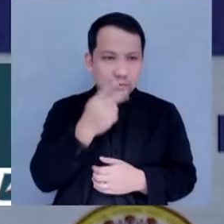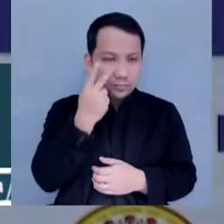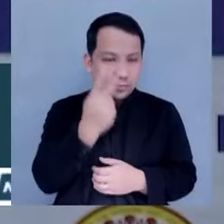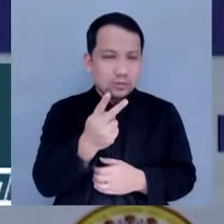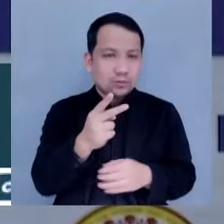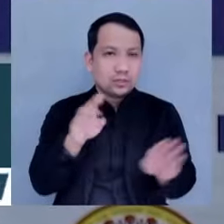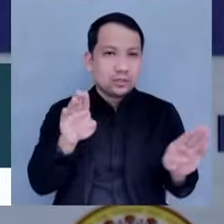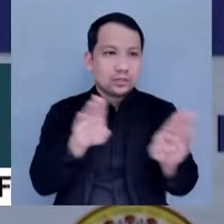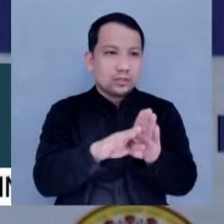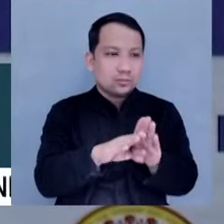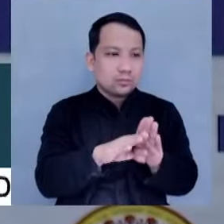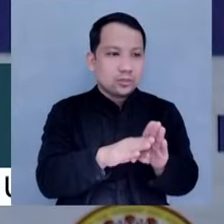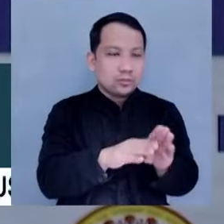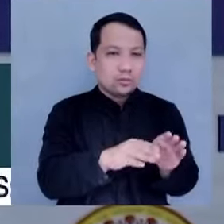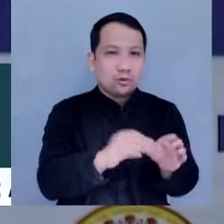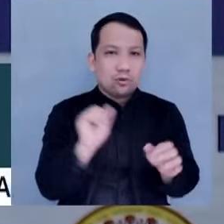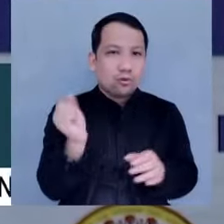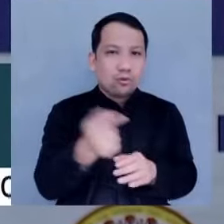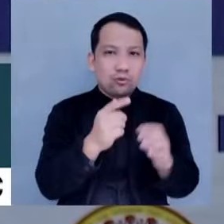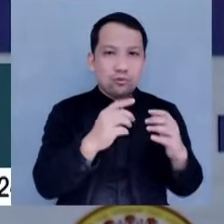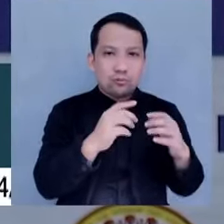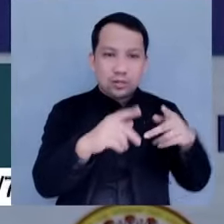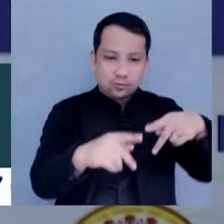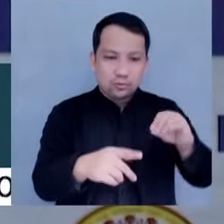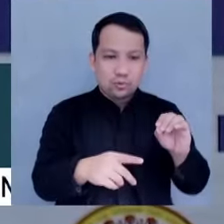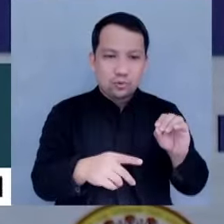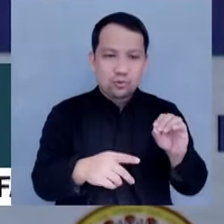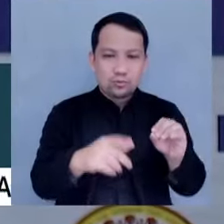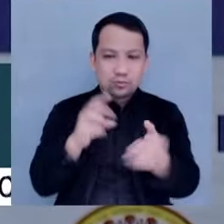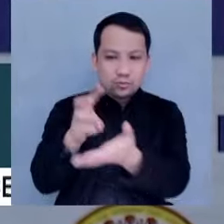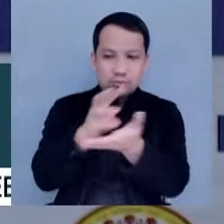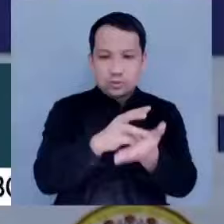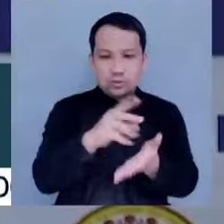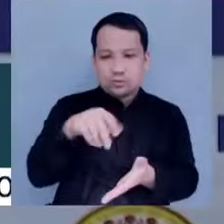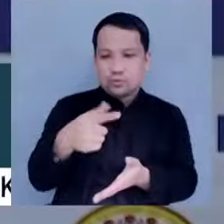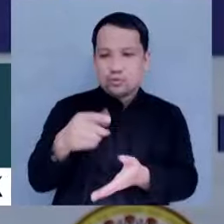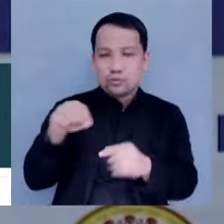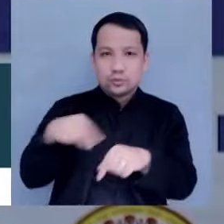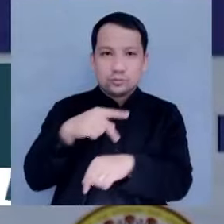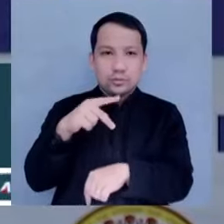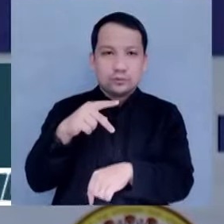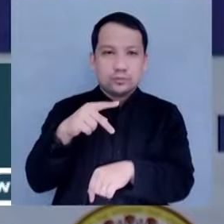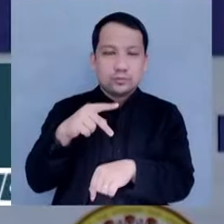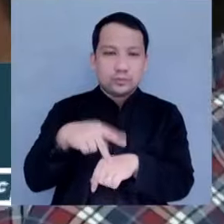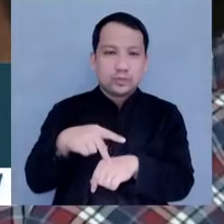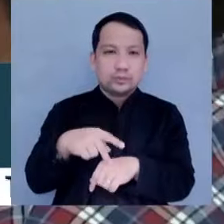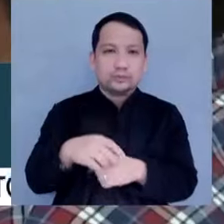each Pogo Hub in the country, 80% of which operate in Metro Manila.